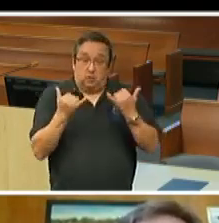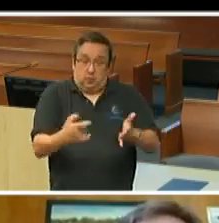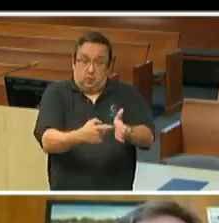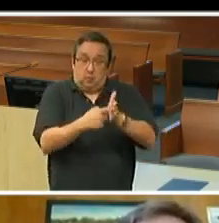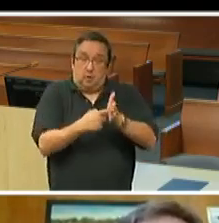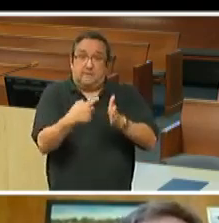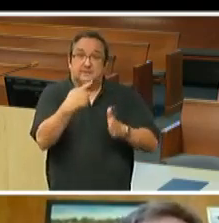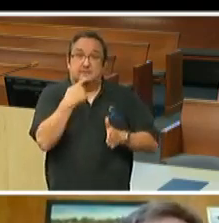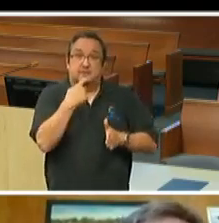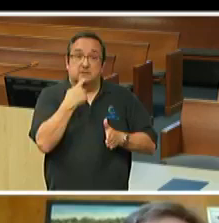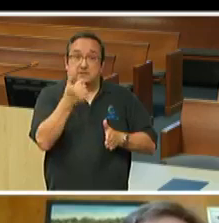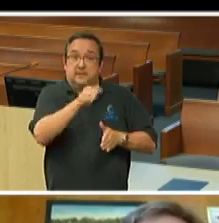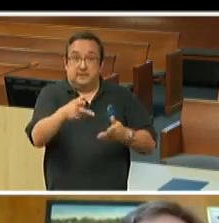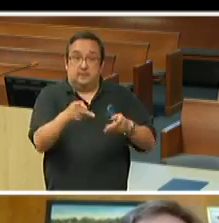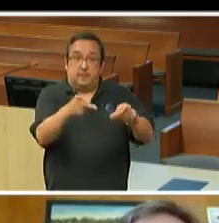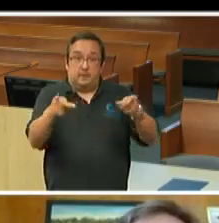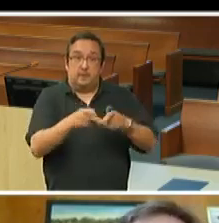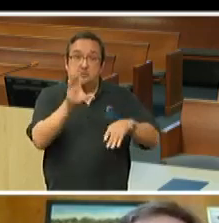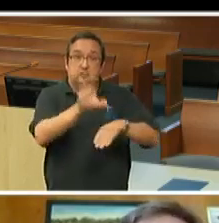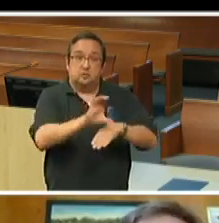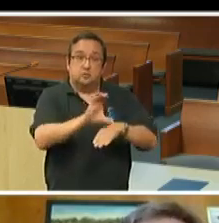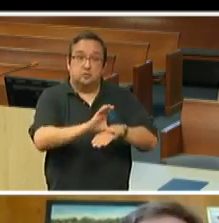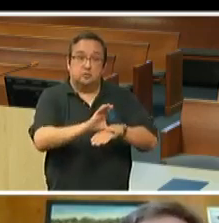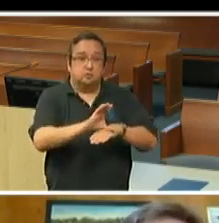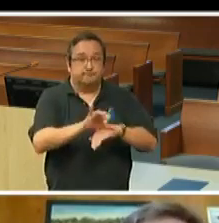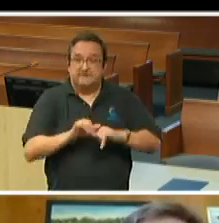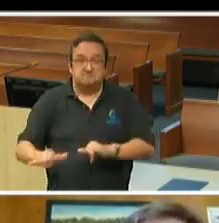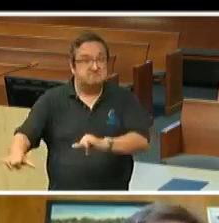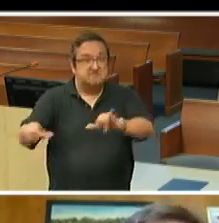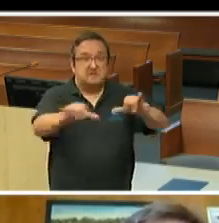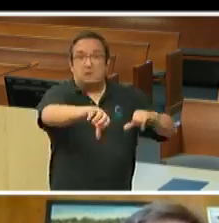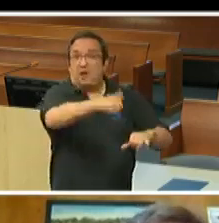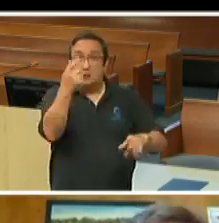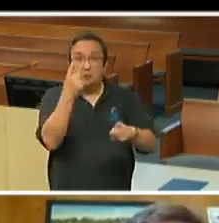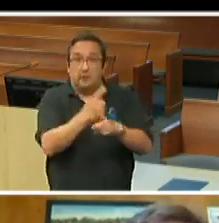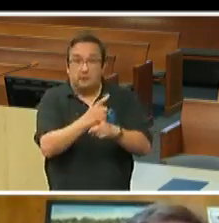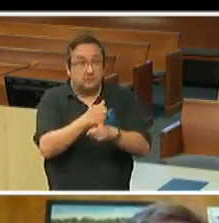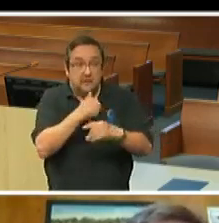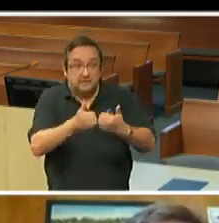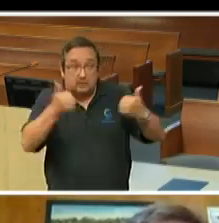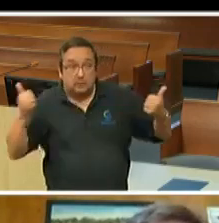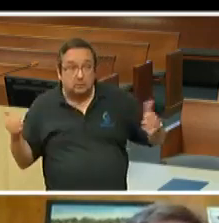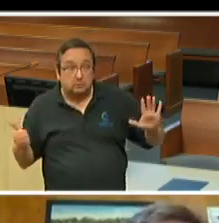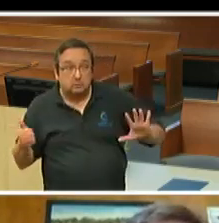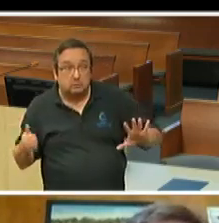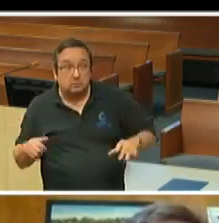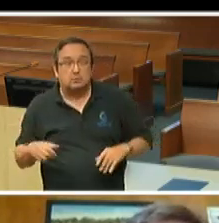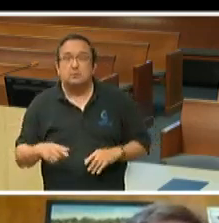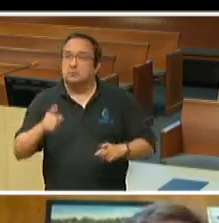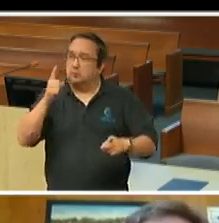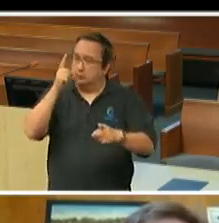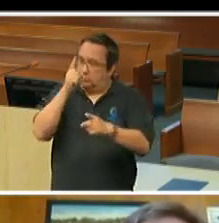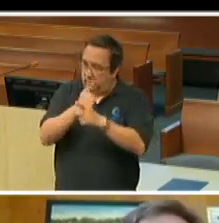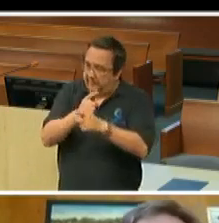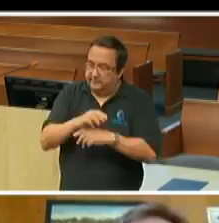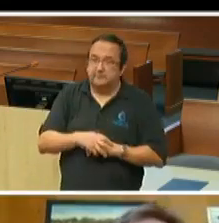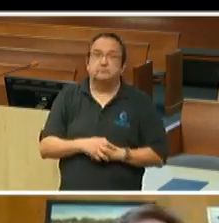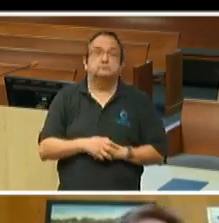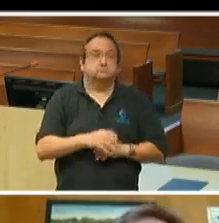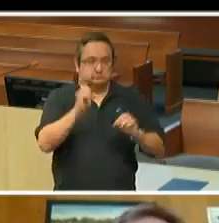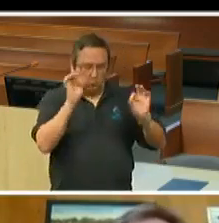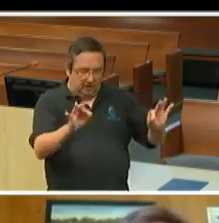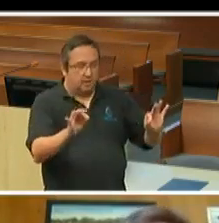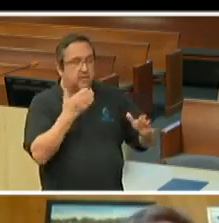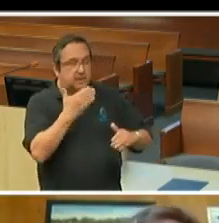would be that places of worship are no different from any other social gatherings. Correct, Sylvia? Right. Okay. Thank